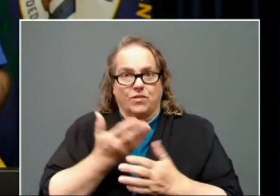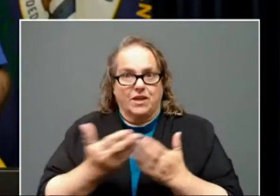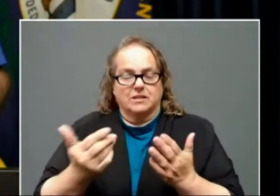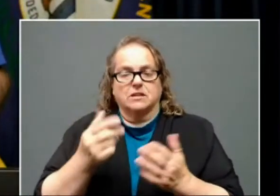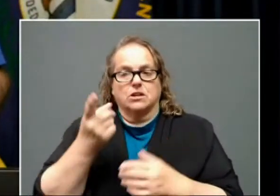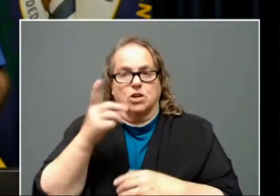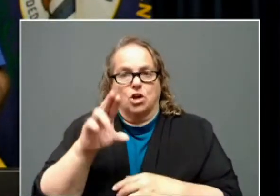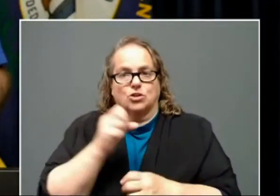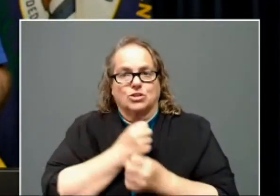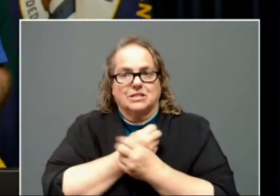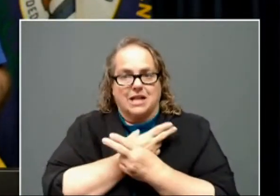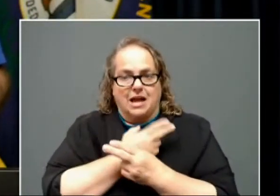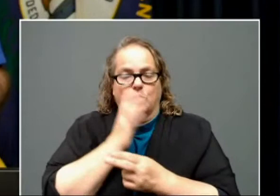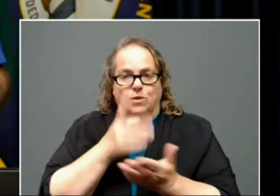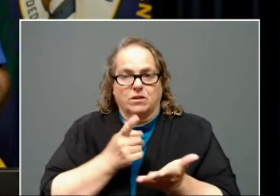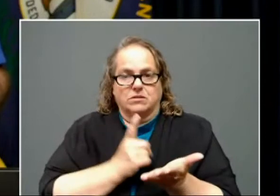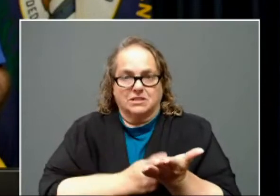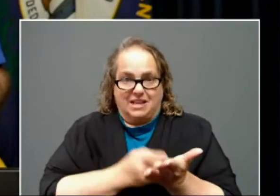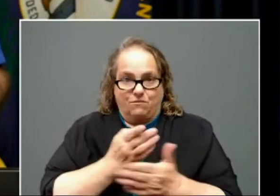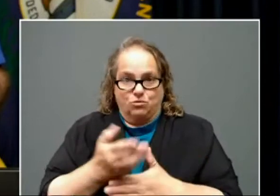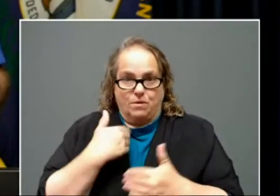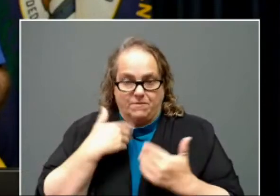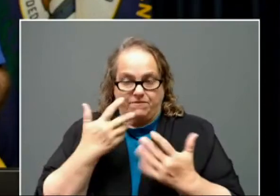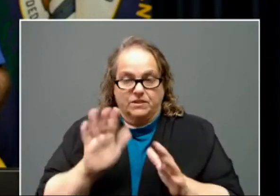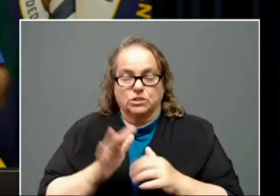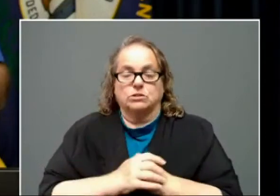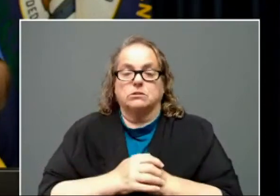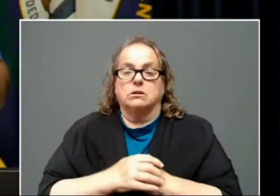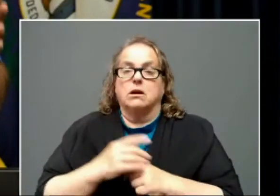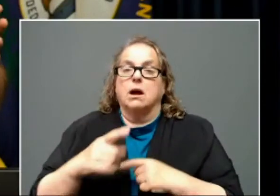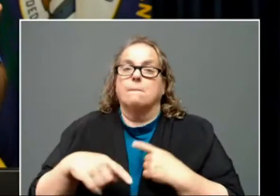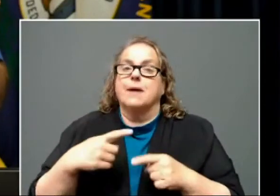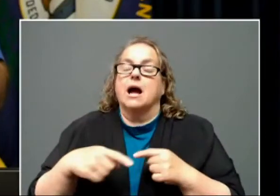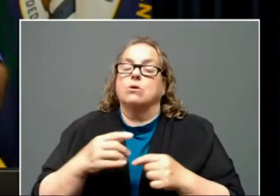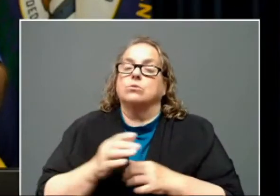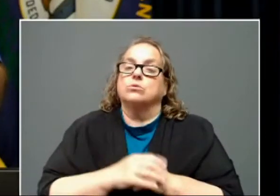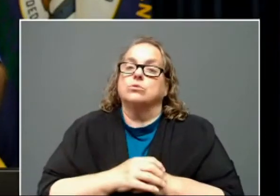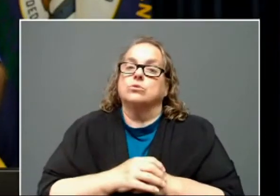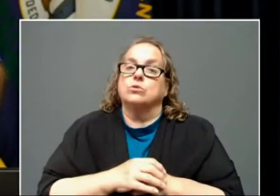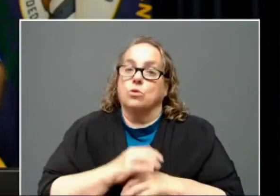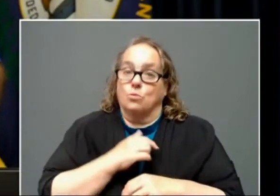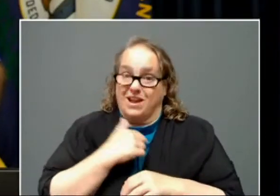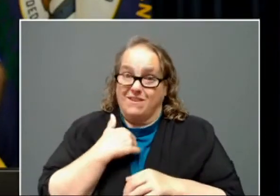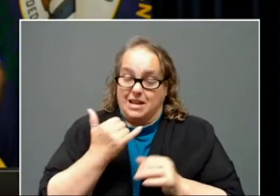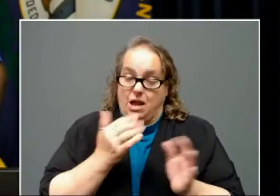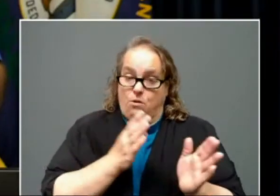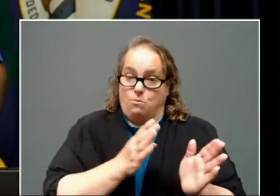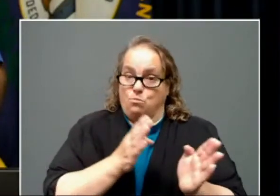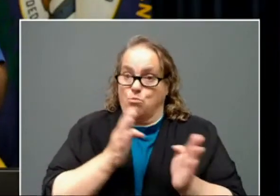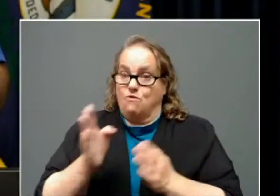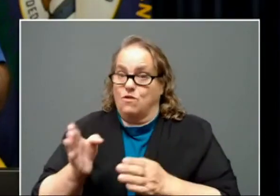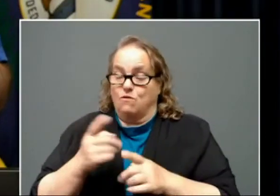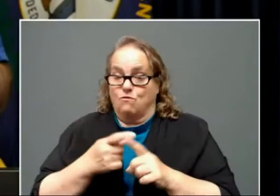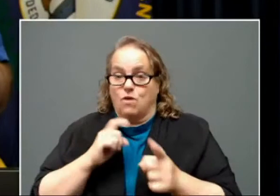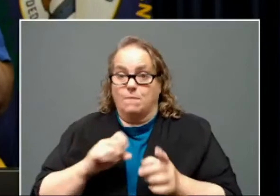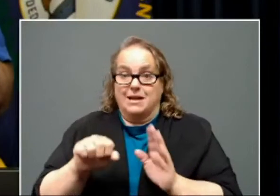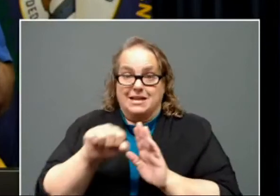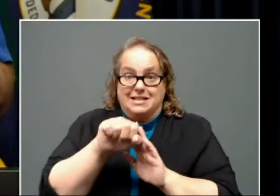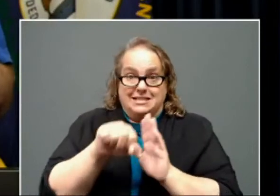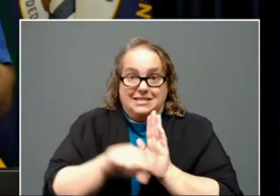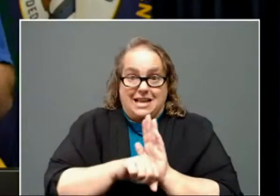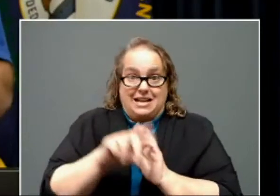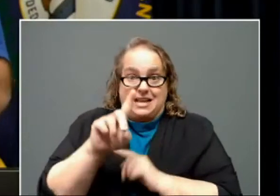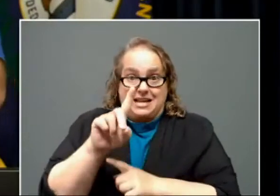talk after this about we're moving from the state data system that we